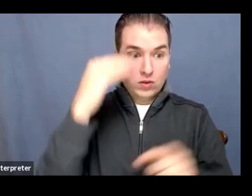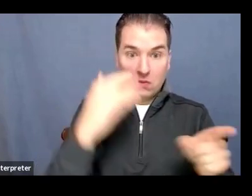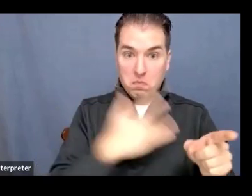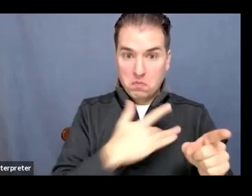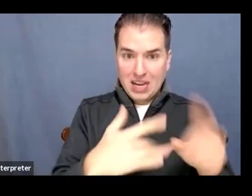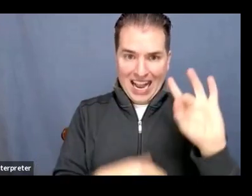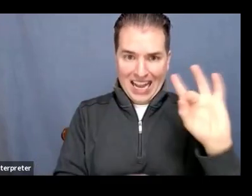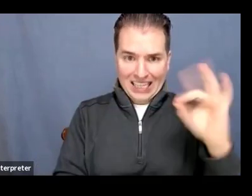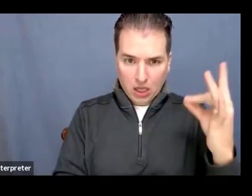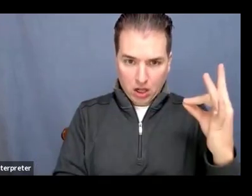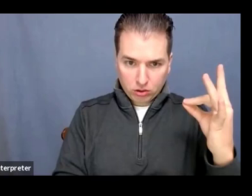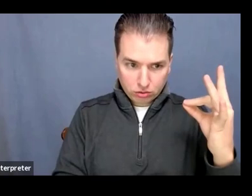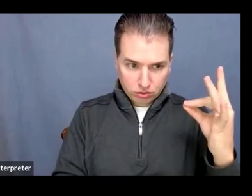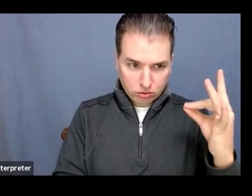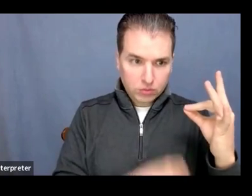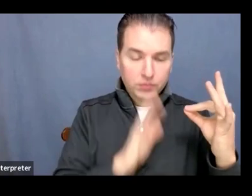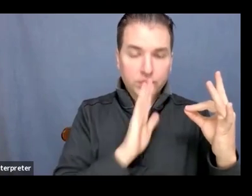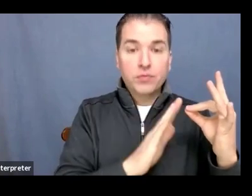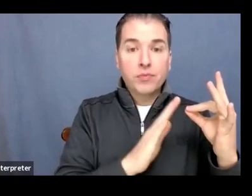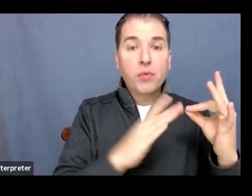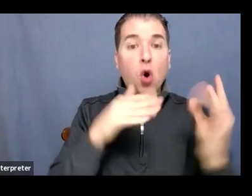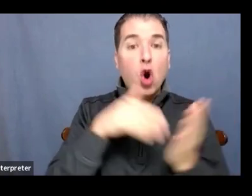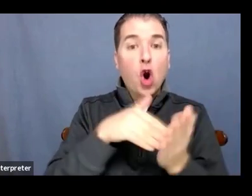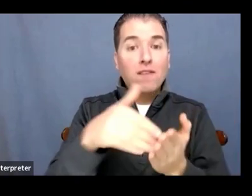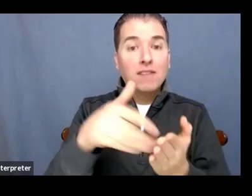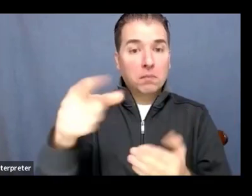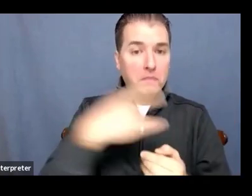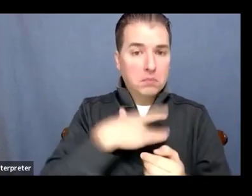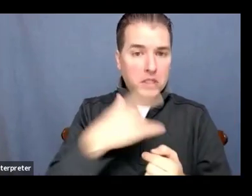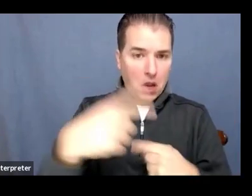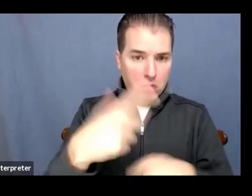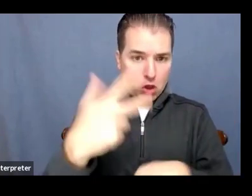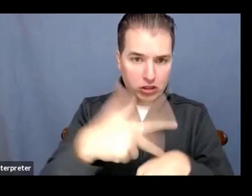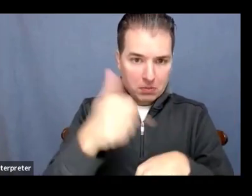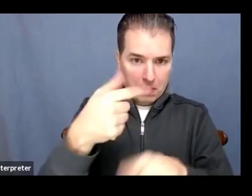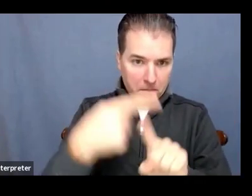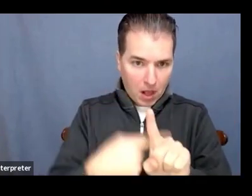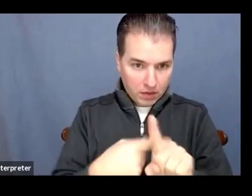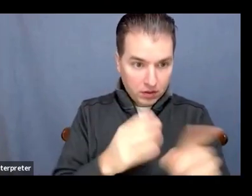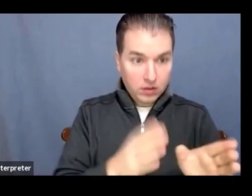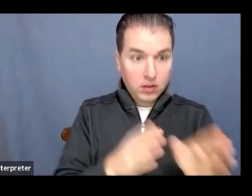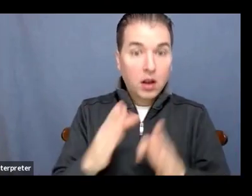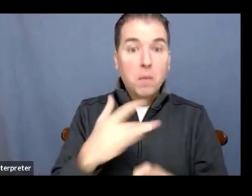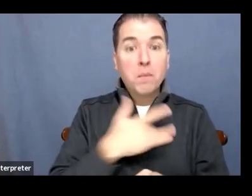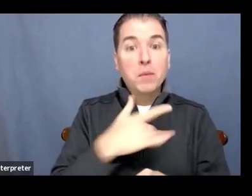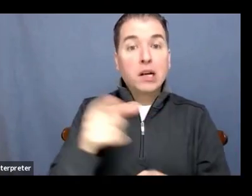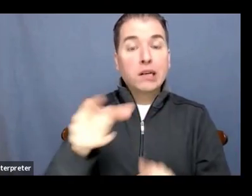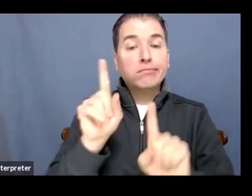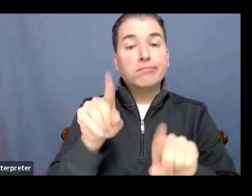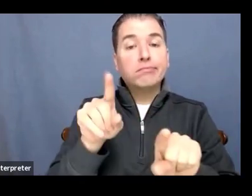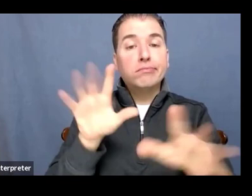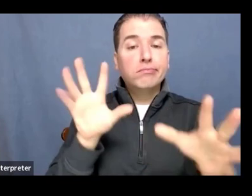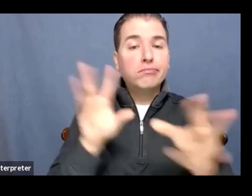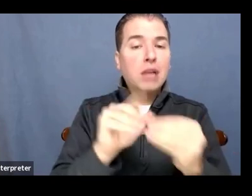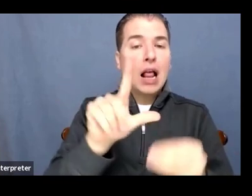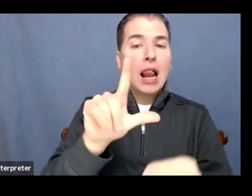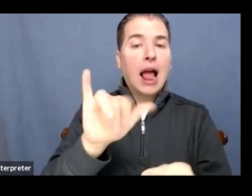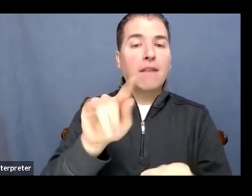is $8. The average purchase occasions are 3. The average customer lifetime is